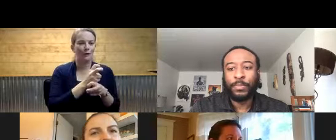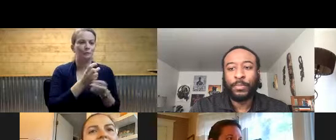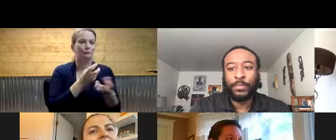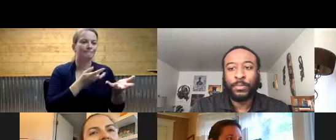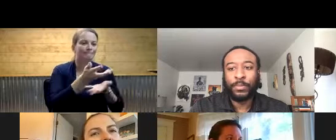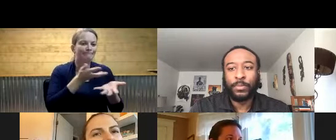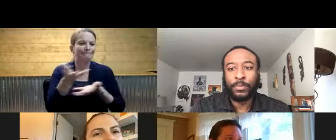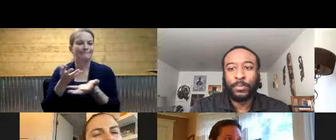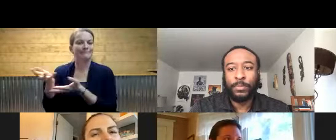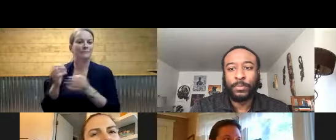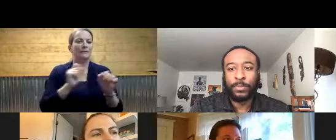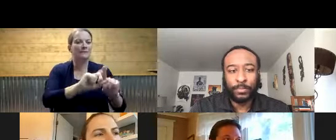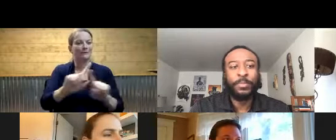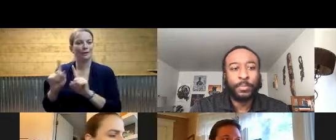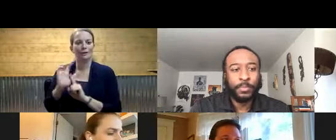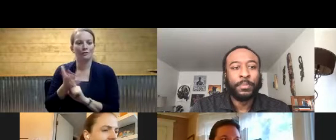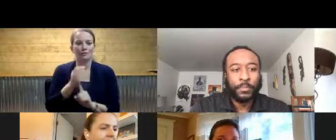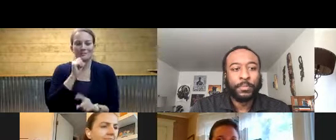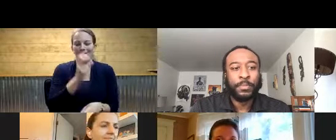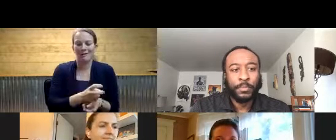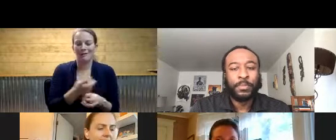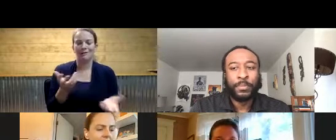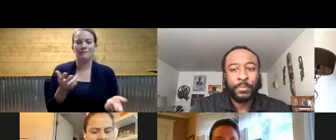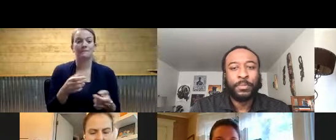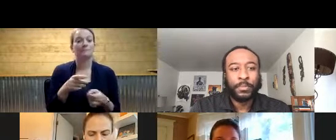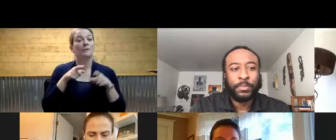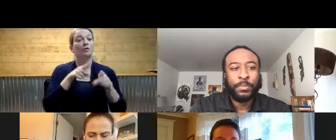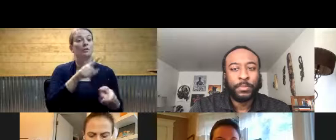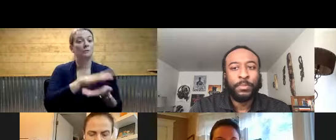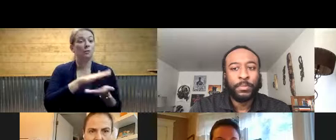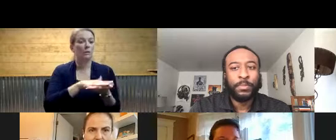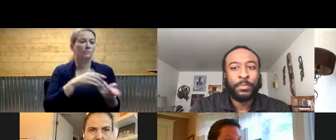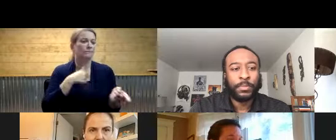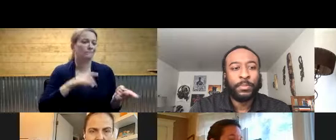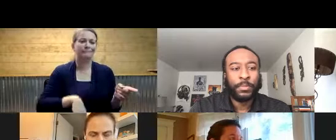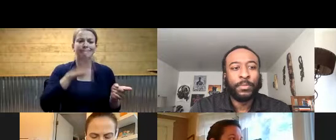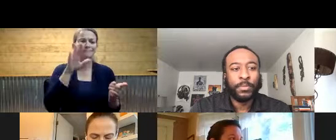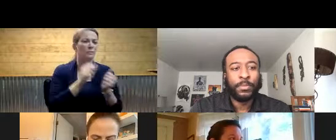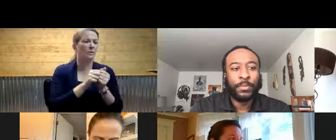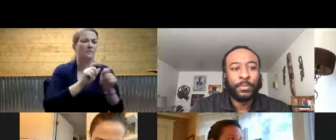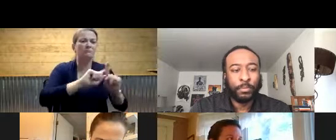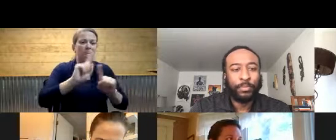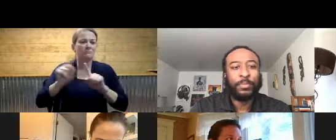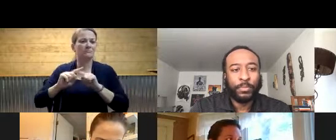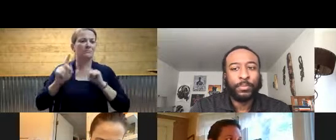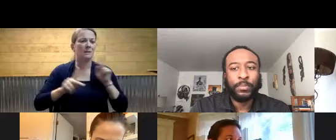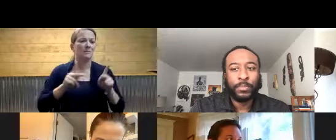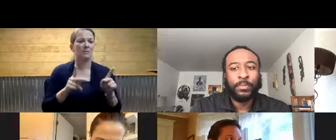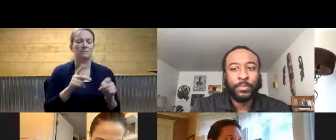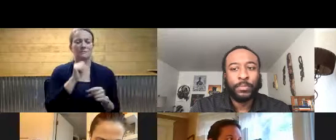different cultures, to be honest. And in school, we pretty much grew up like that. So yeah, it was never an issue.